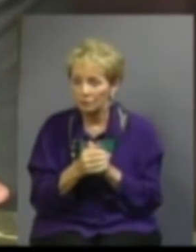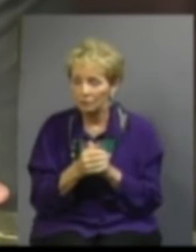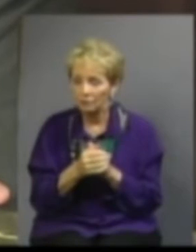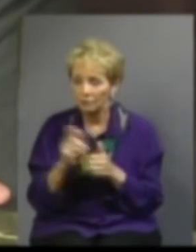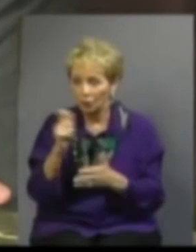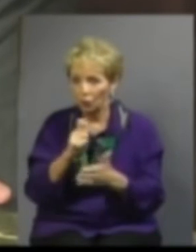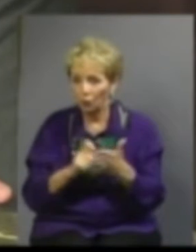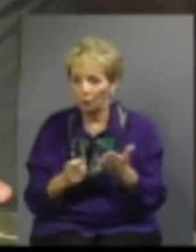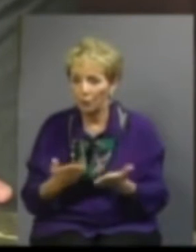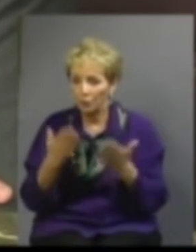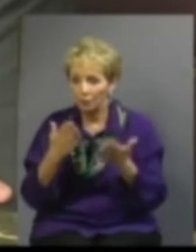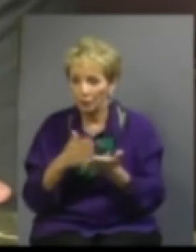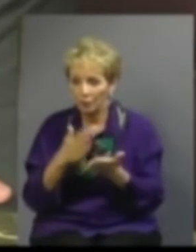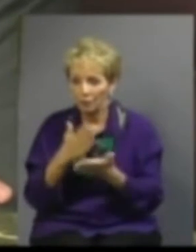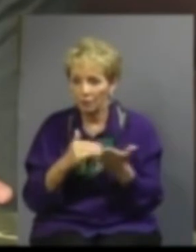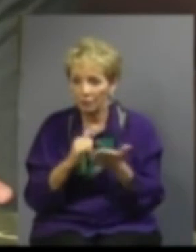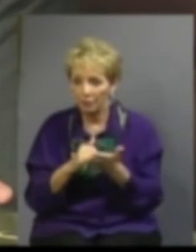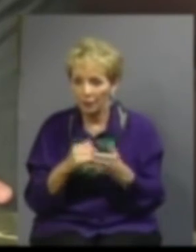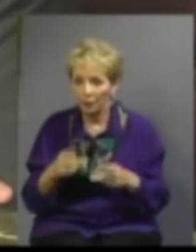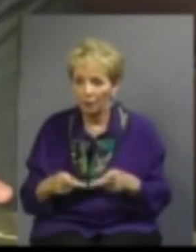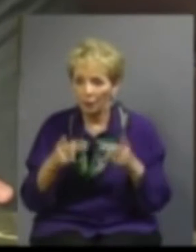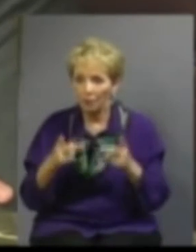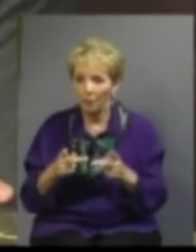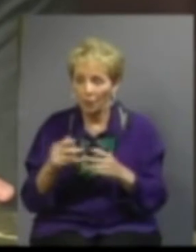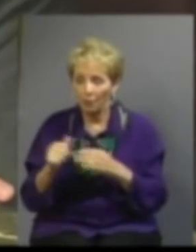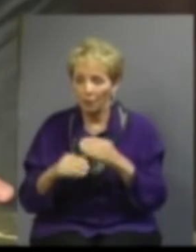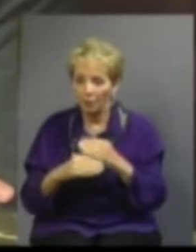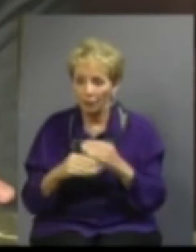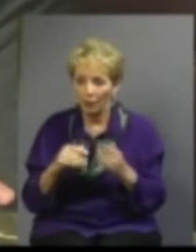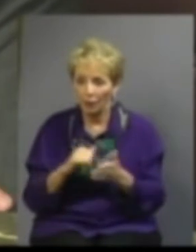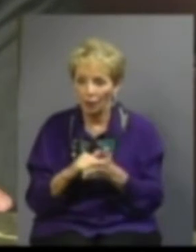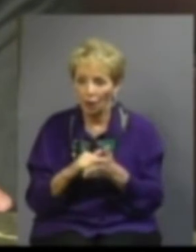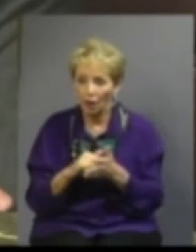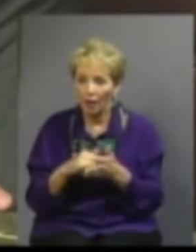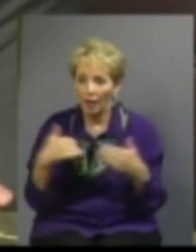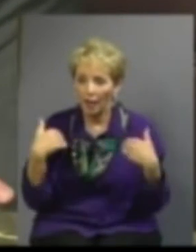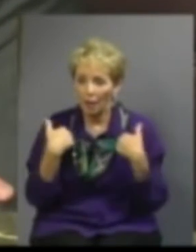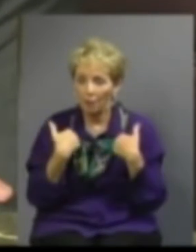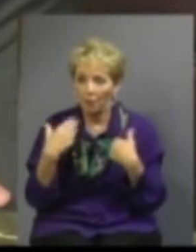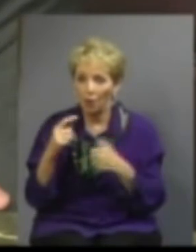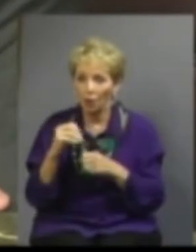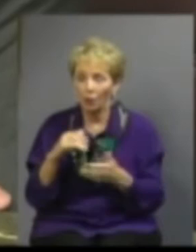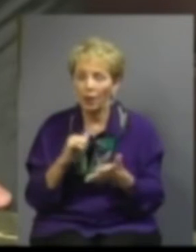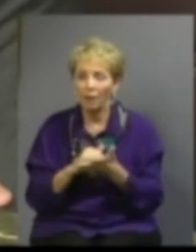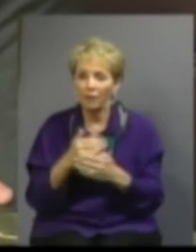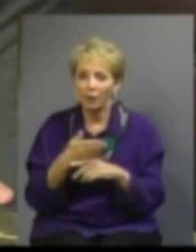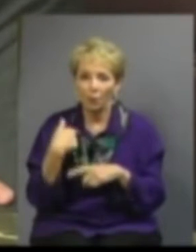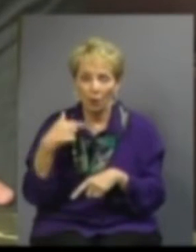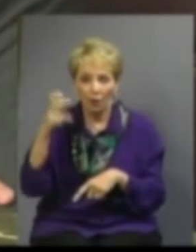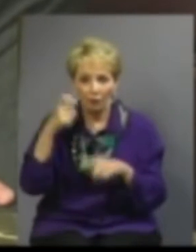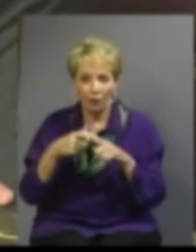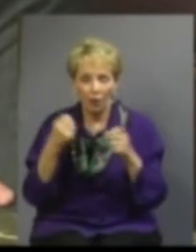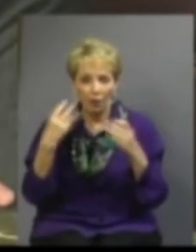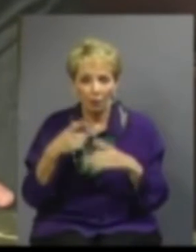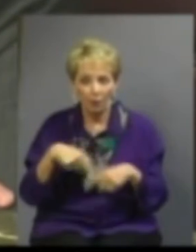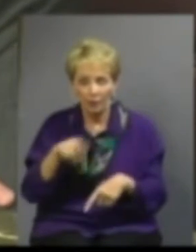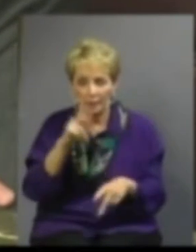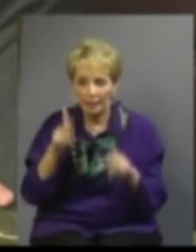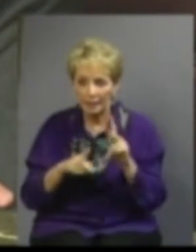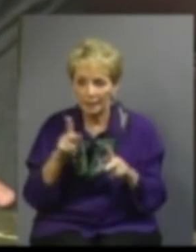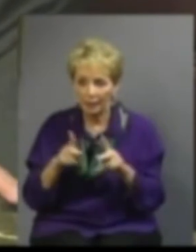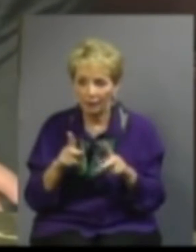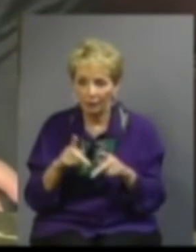draft and present to you some proposed amendments to our animal control ordinance. This being after we heard from quite a number of